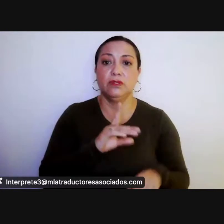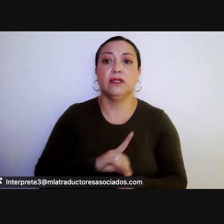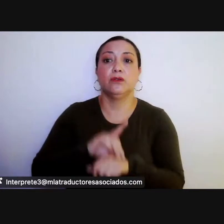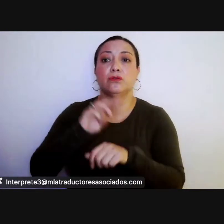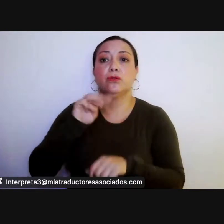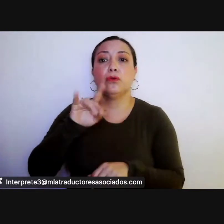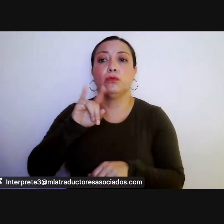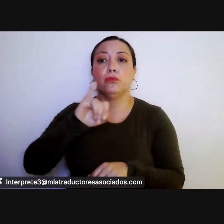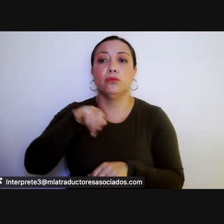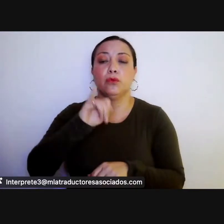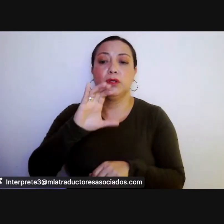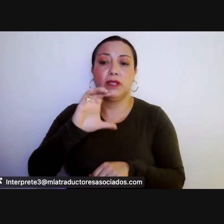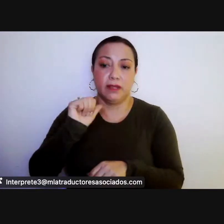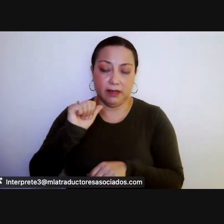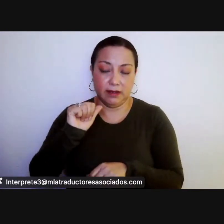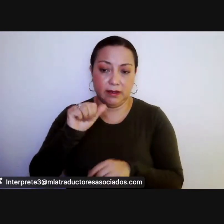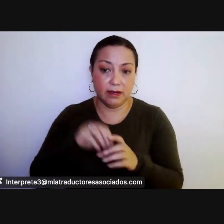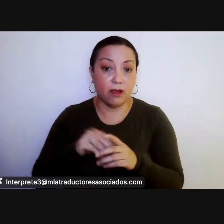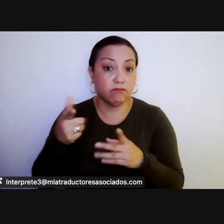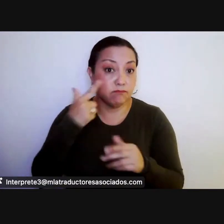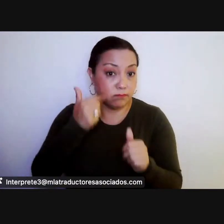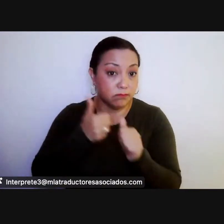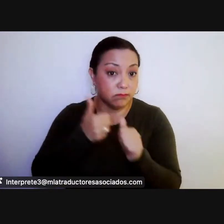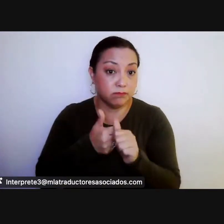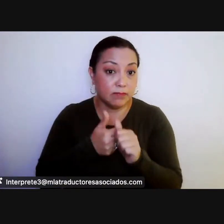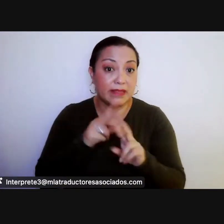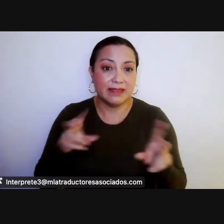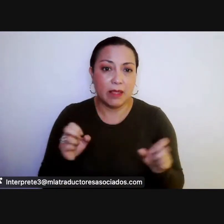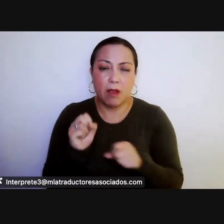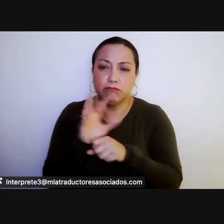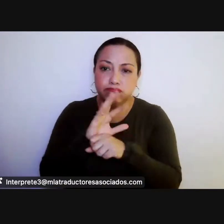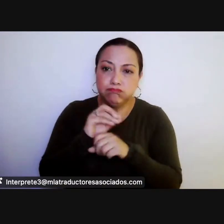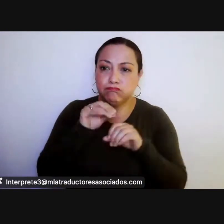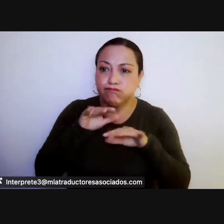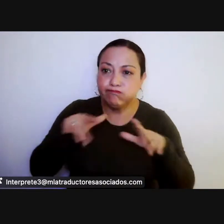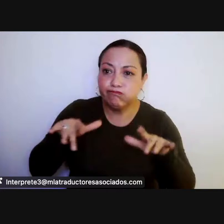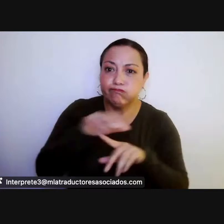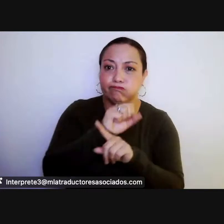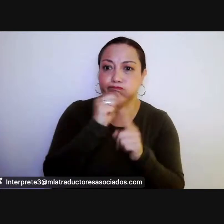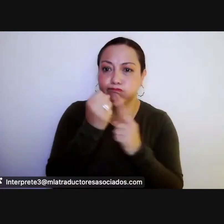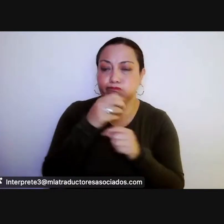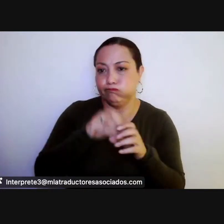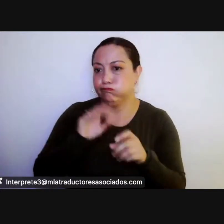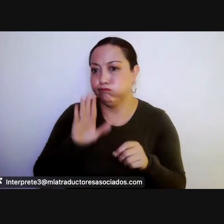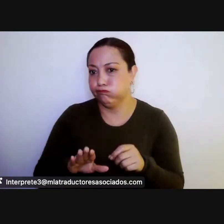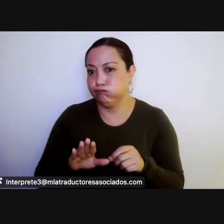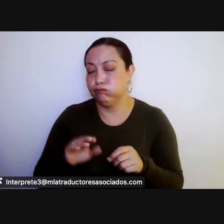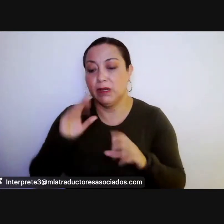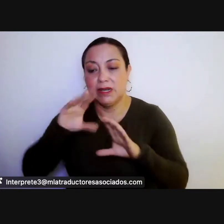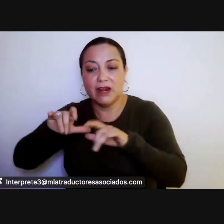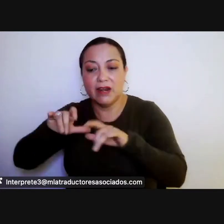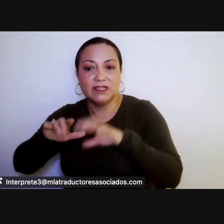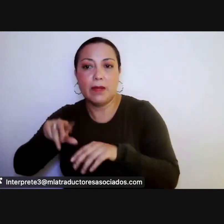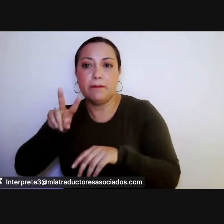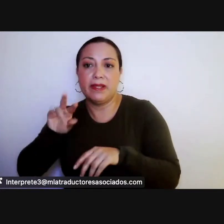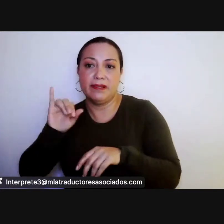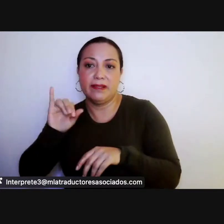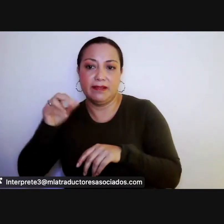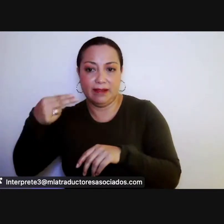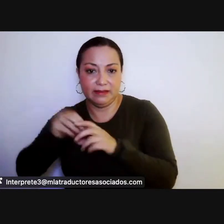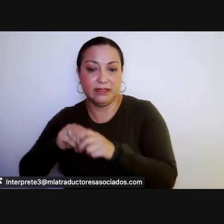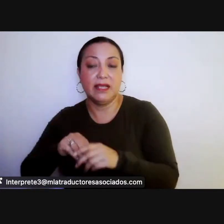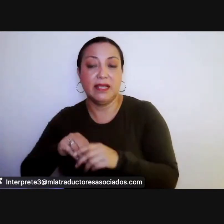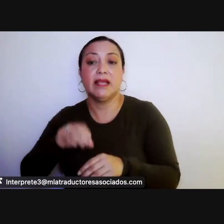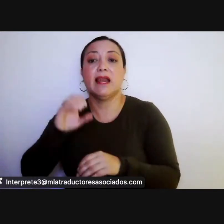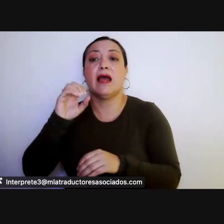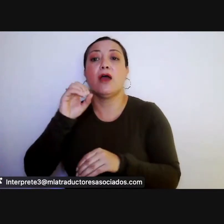assistant, and Dr. Mujica is our assistant for epidemiology in the